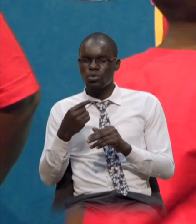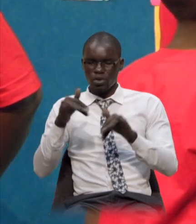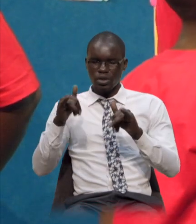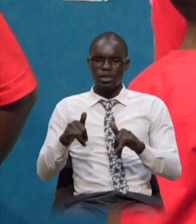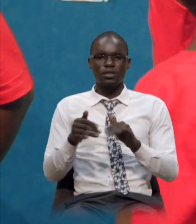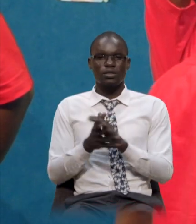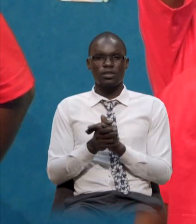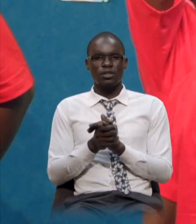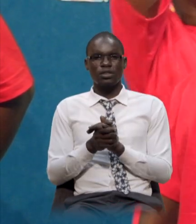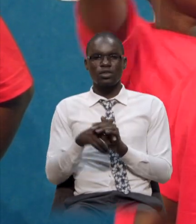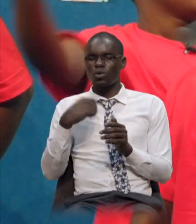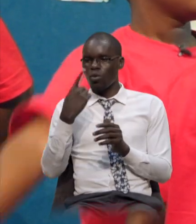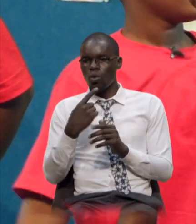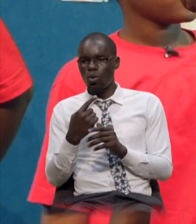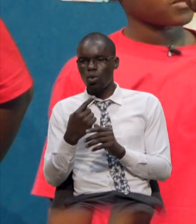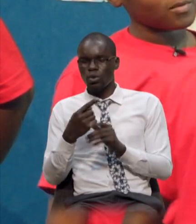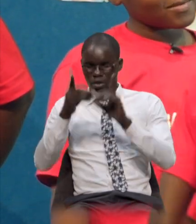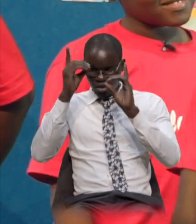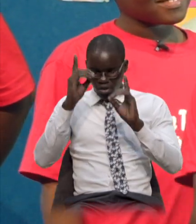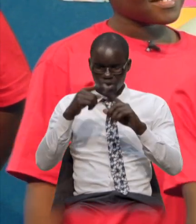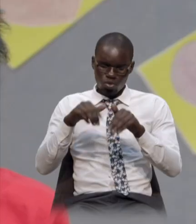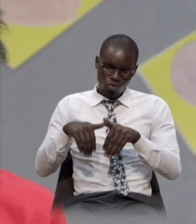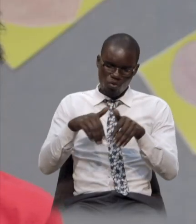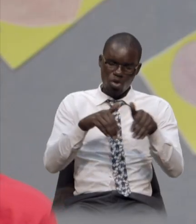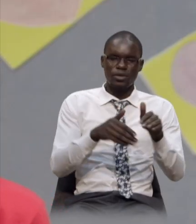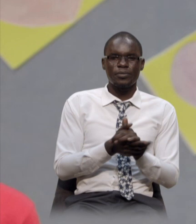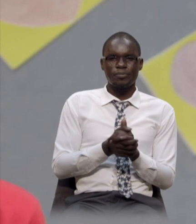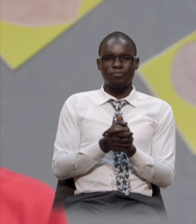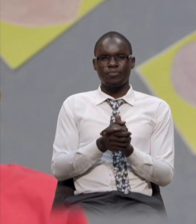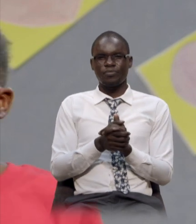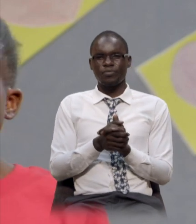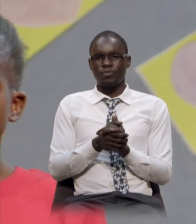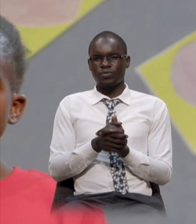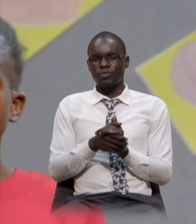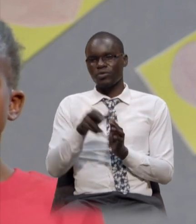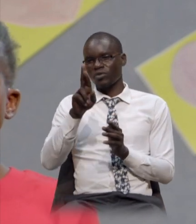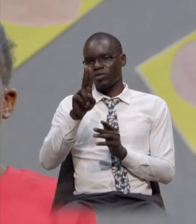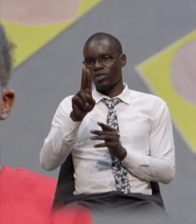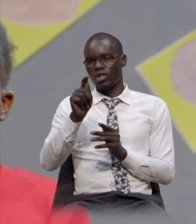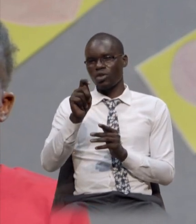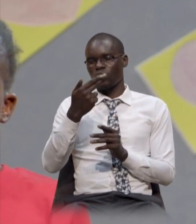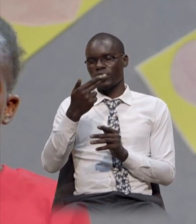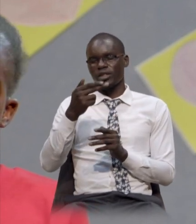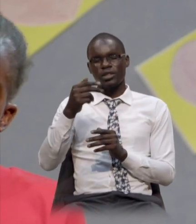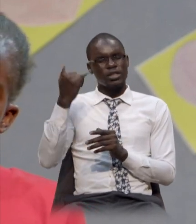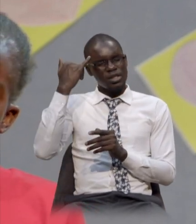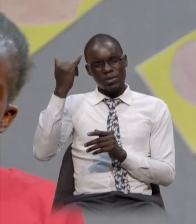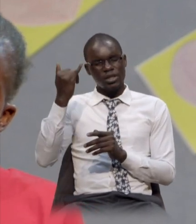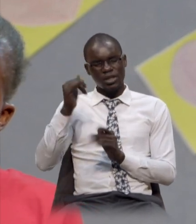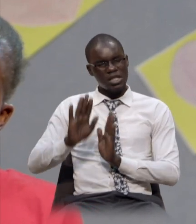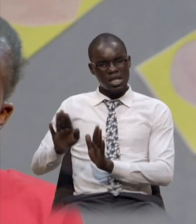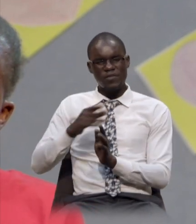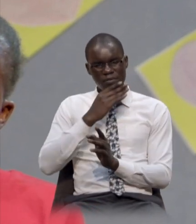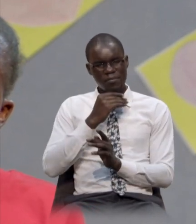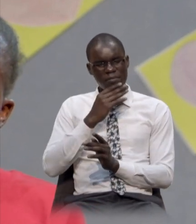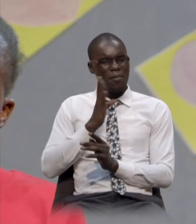Eliakim? The one who decided to follow. The one who decided to follow her. Ruth could not imagine leaving the mother-in-law. She just said, I need to go with